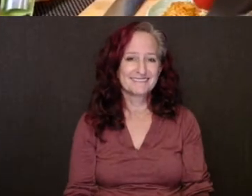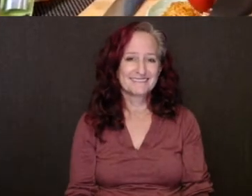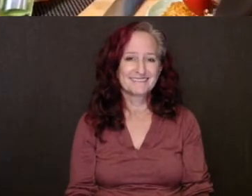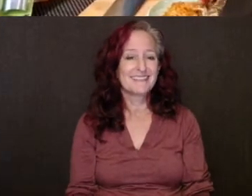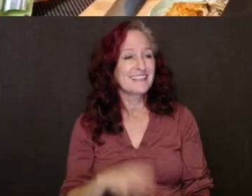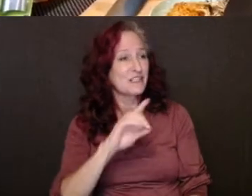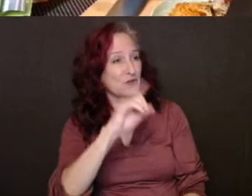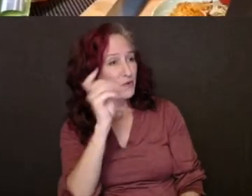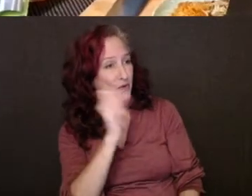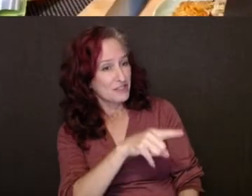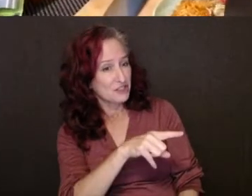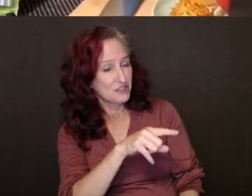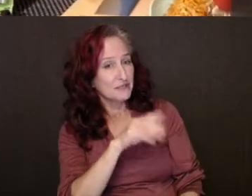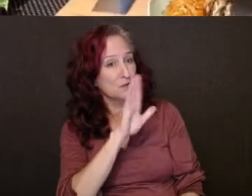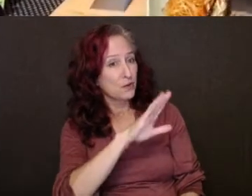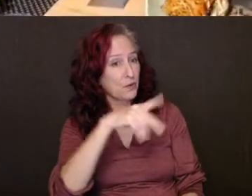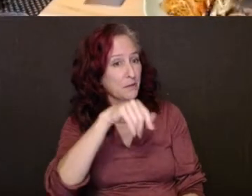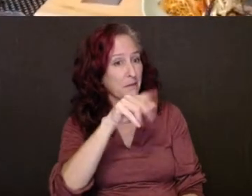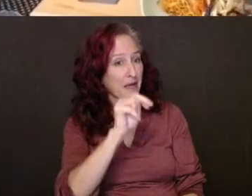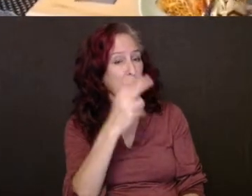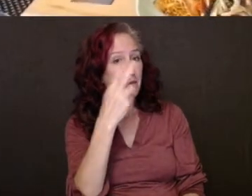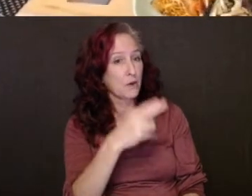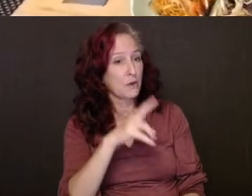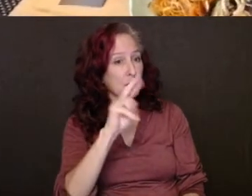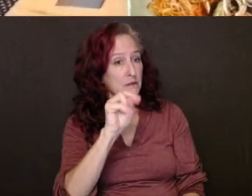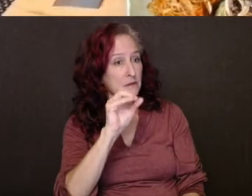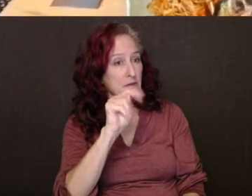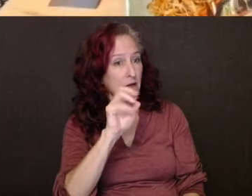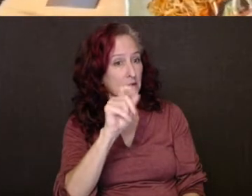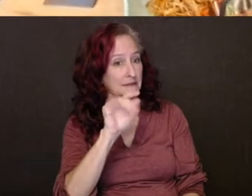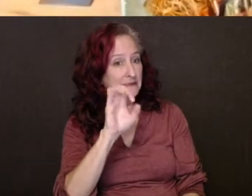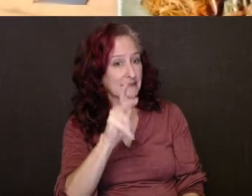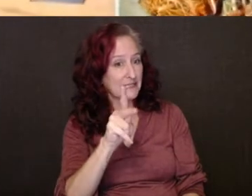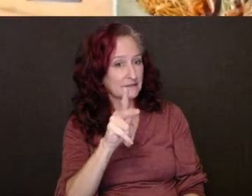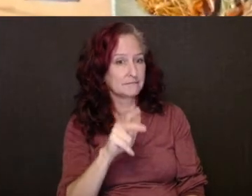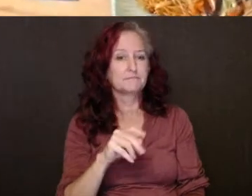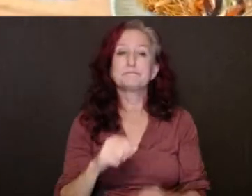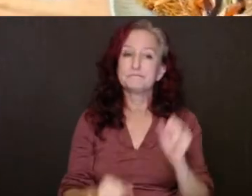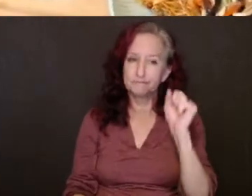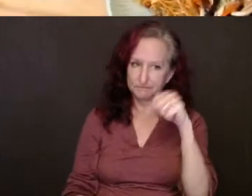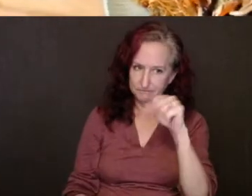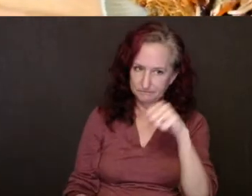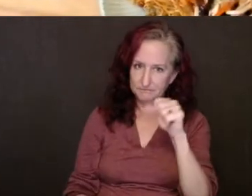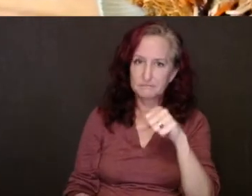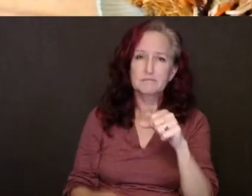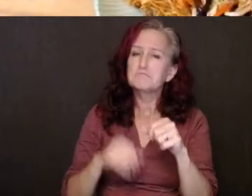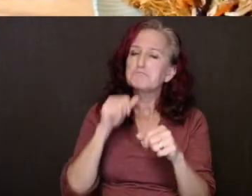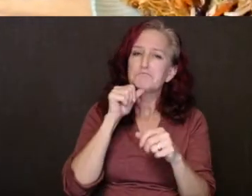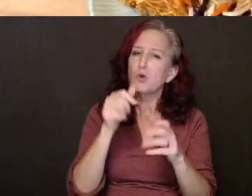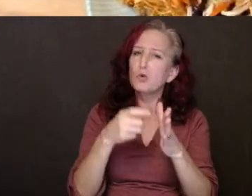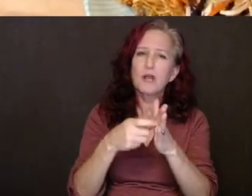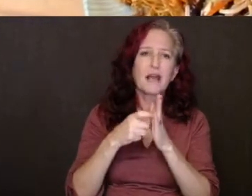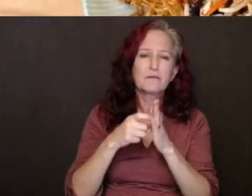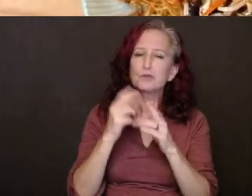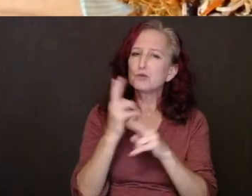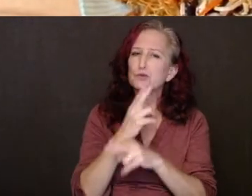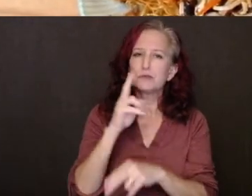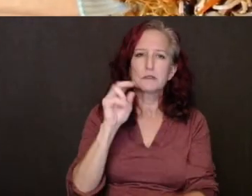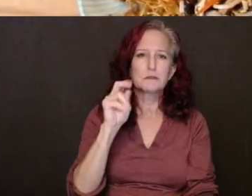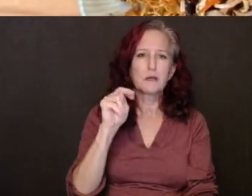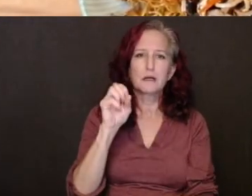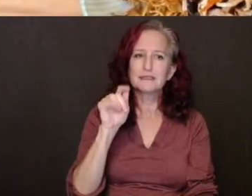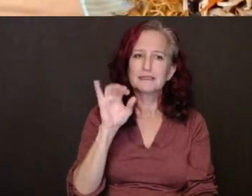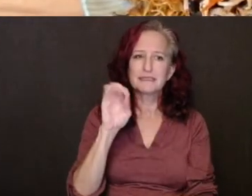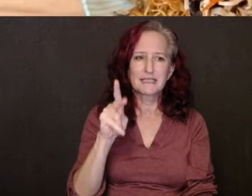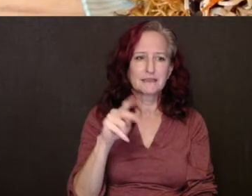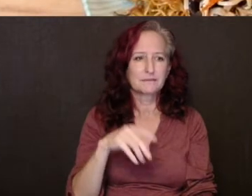to cover all my noodle. So this is how beautiful this is. Look at that. Can you